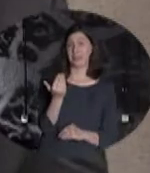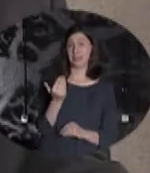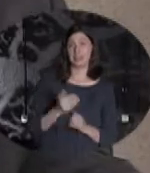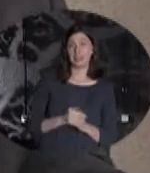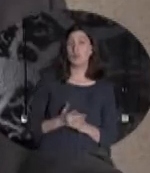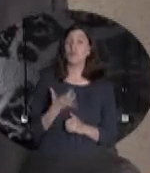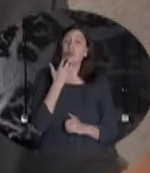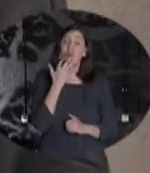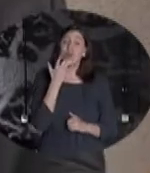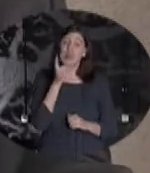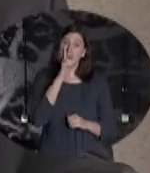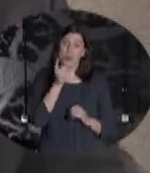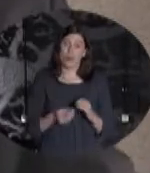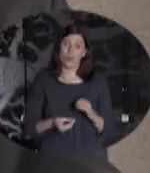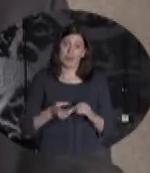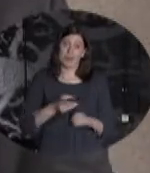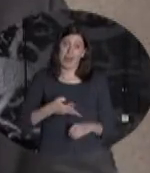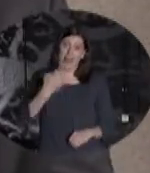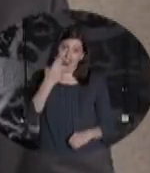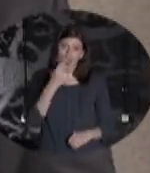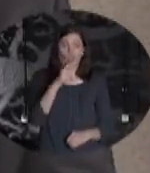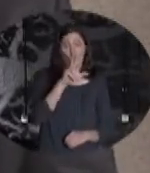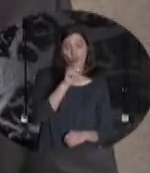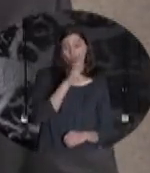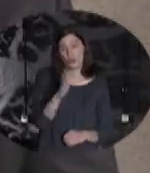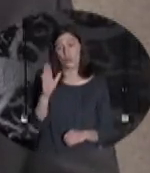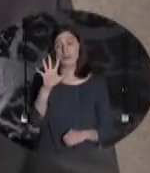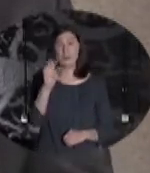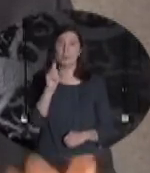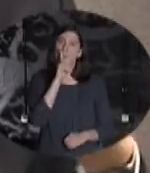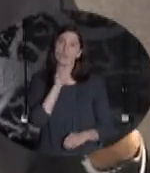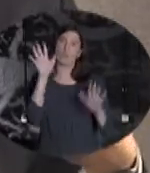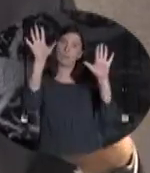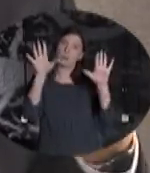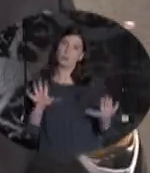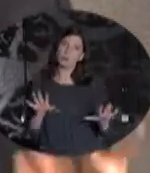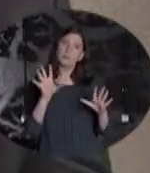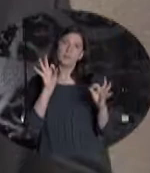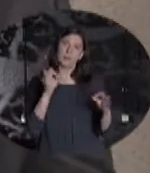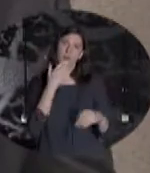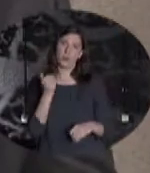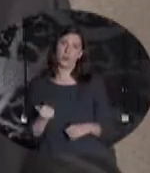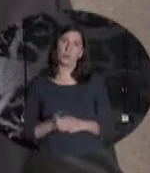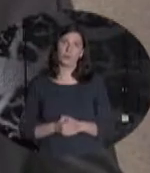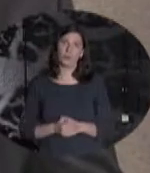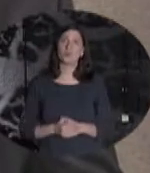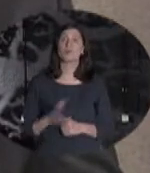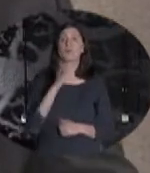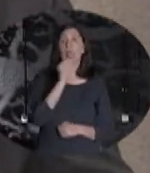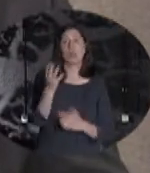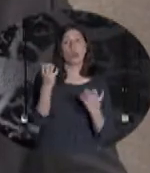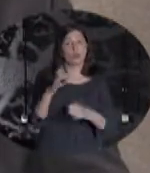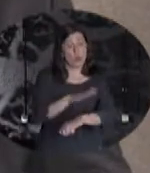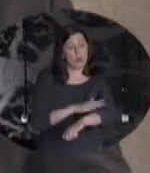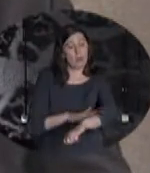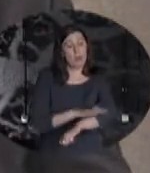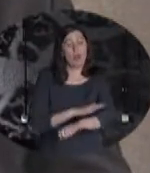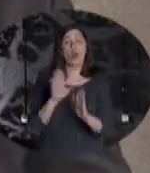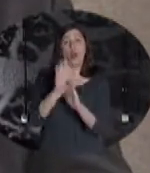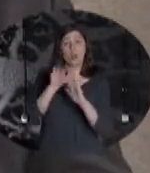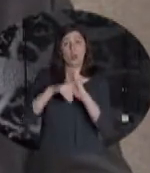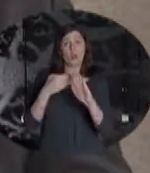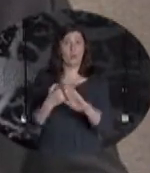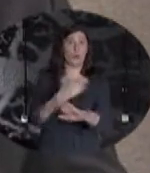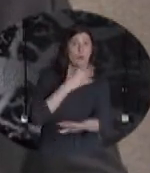but preferably even higher. You know, anywhere between 30 and 50 is great. And you always want to apply that sunscreen at least 30 minutes before